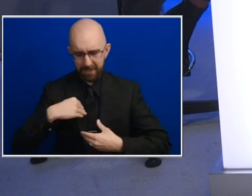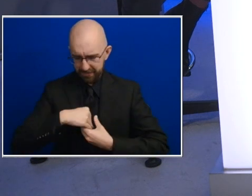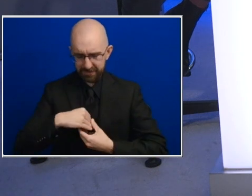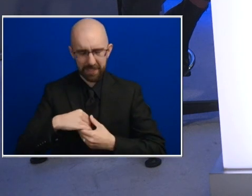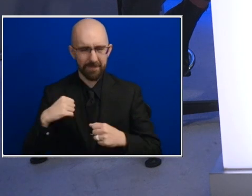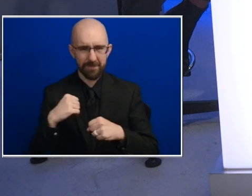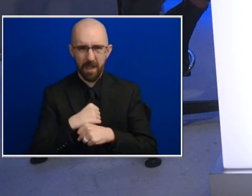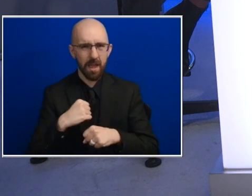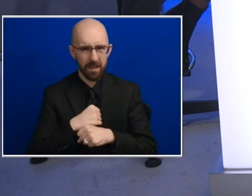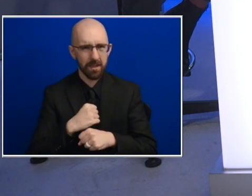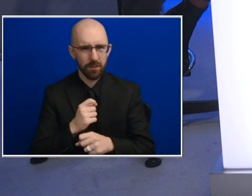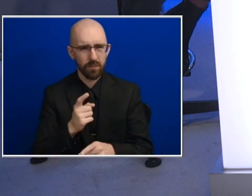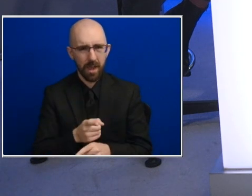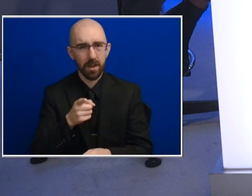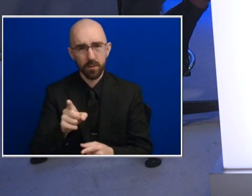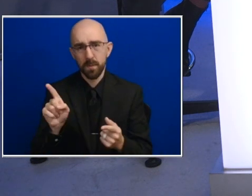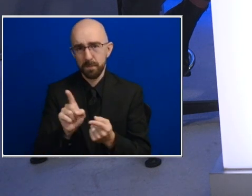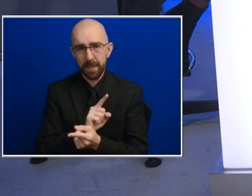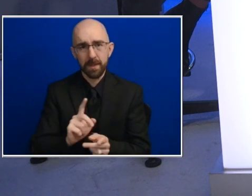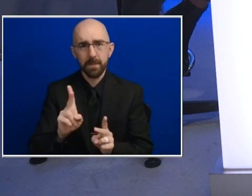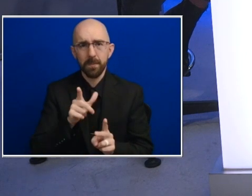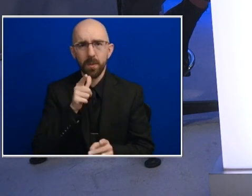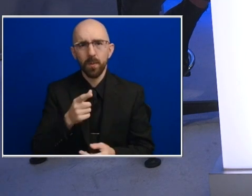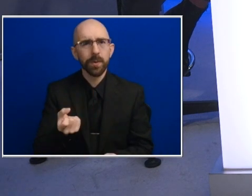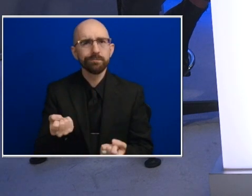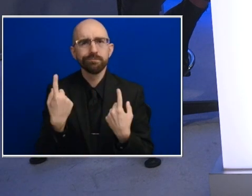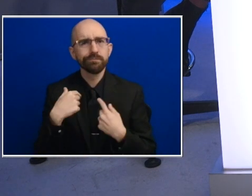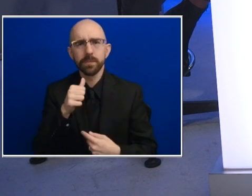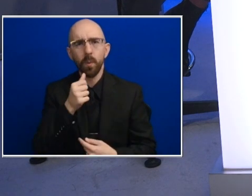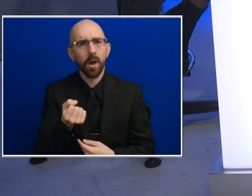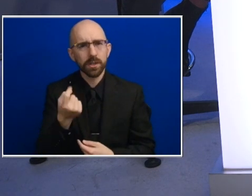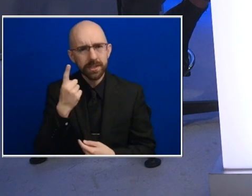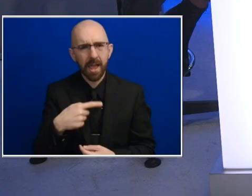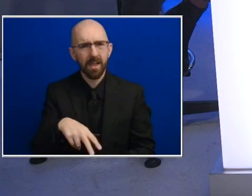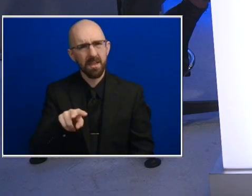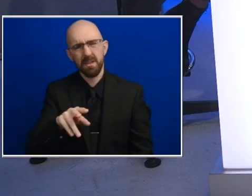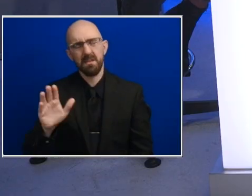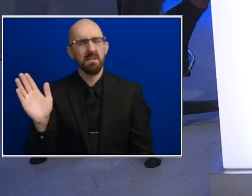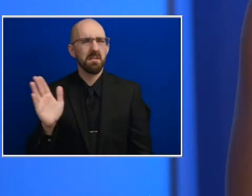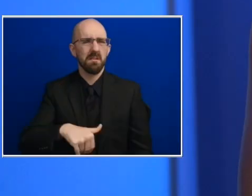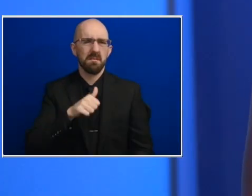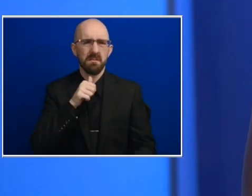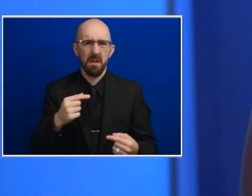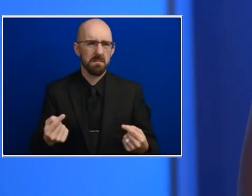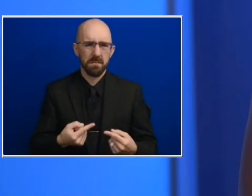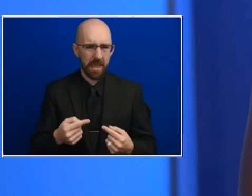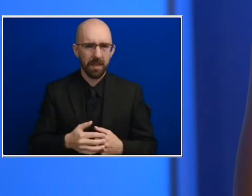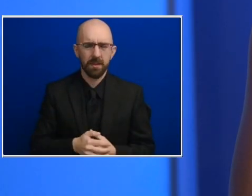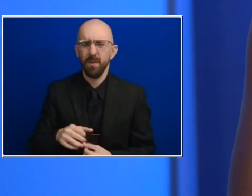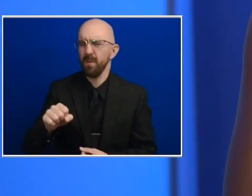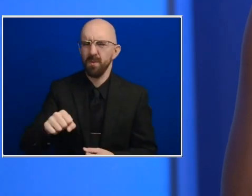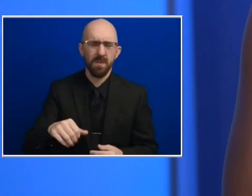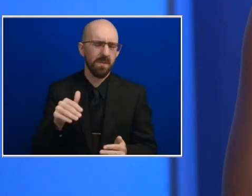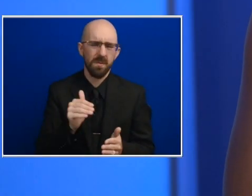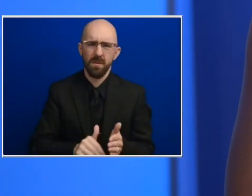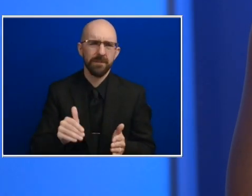Do you ever meet people that don't understand that or don't even believe you when you say you're in pain? Oh, all the time, all the